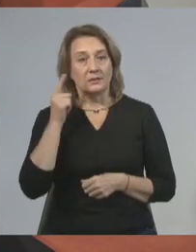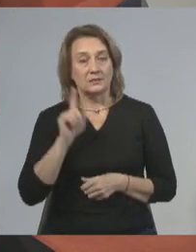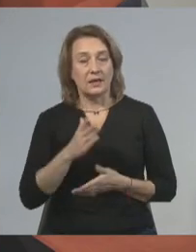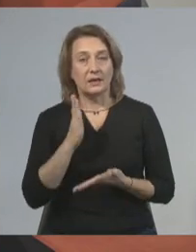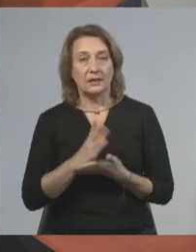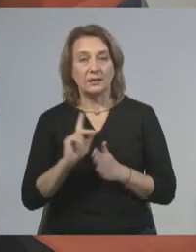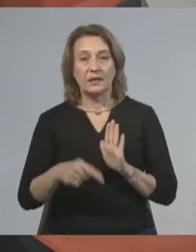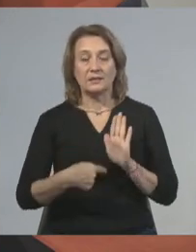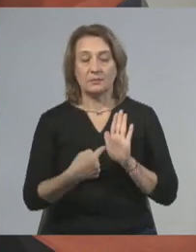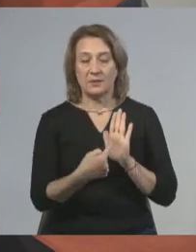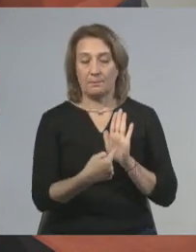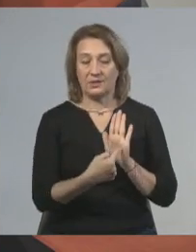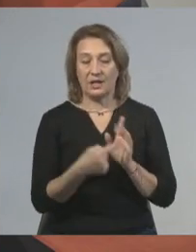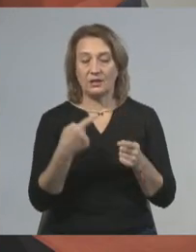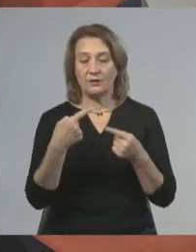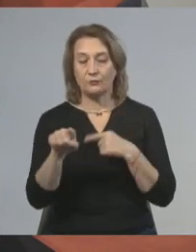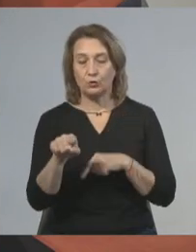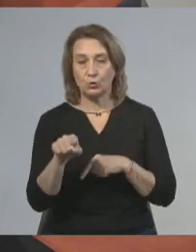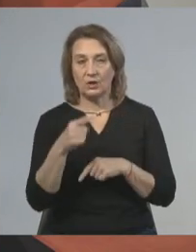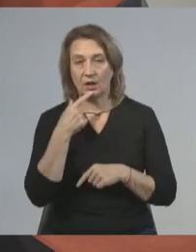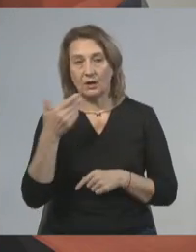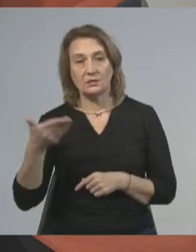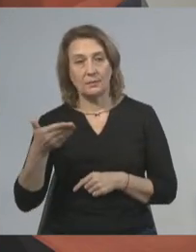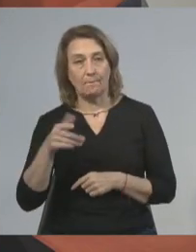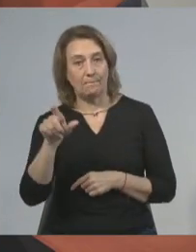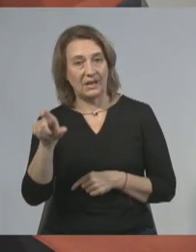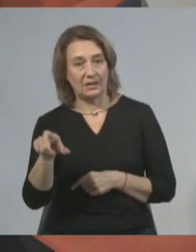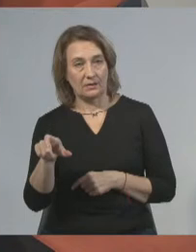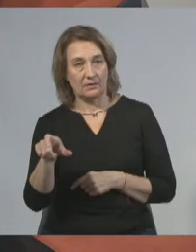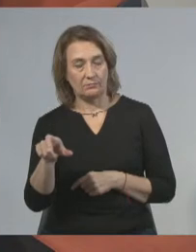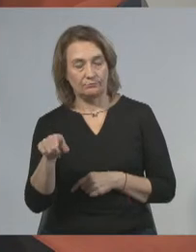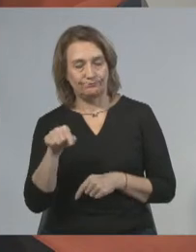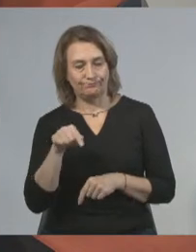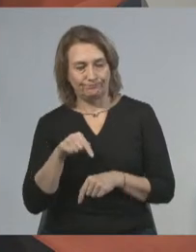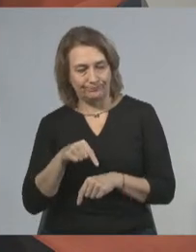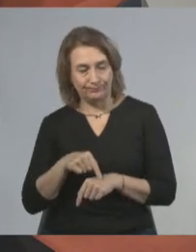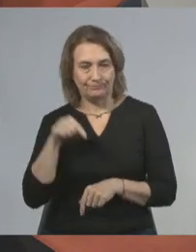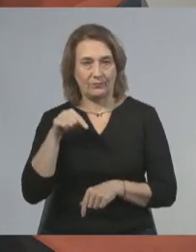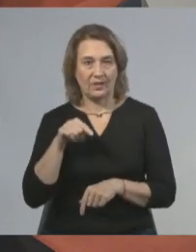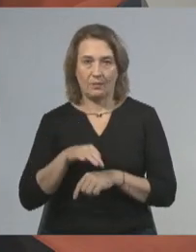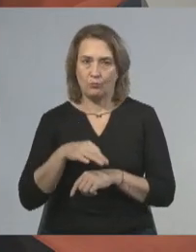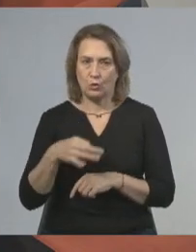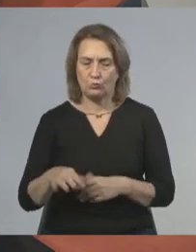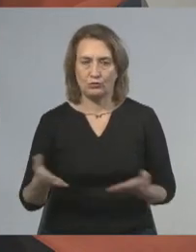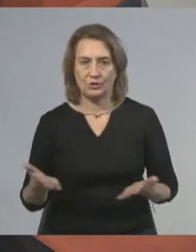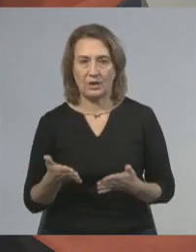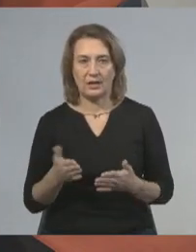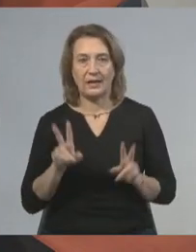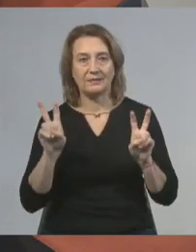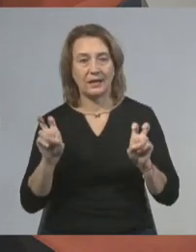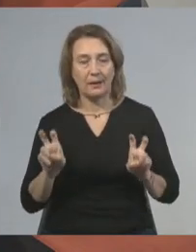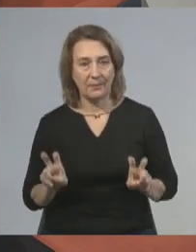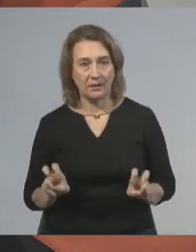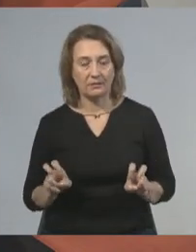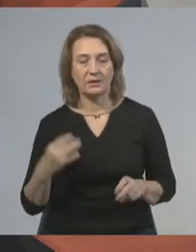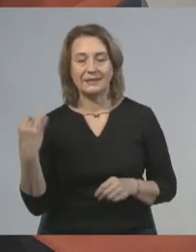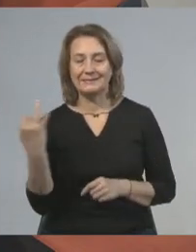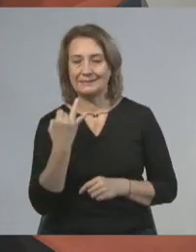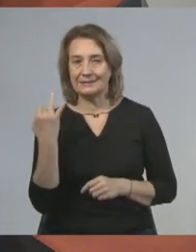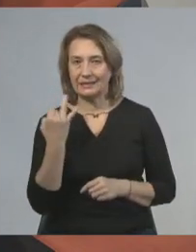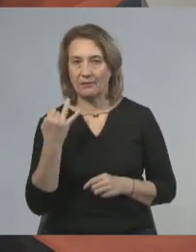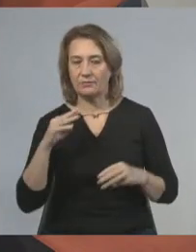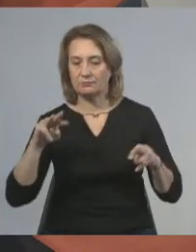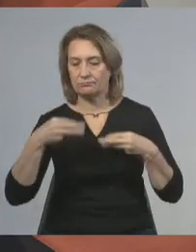i know that we have questions other speakers have questions because it's a painful topic maybe it's not about media but still